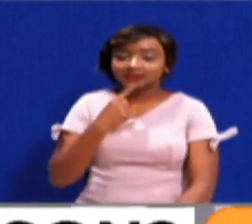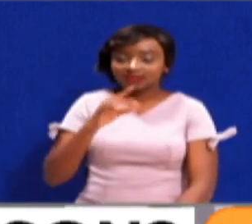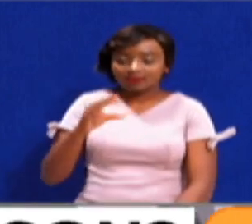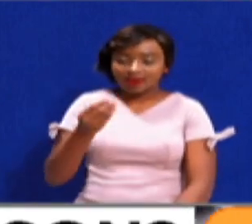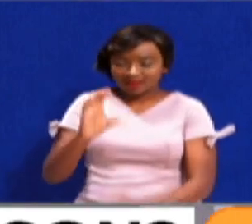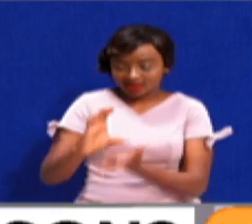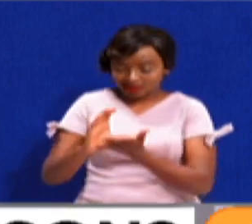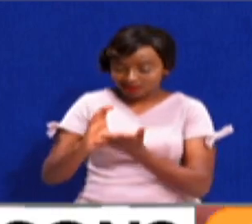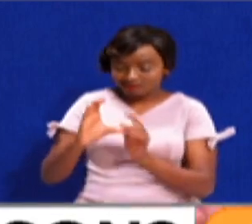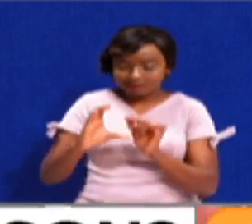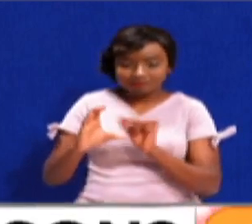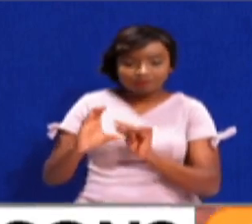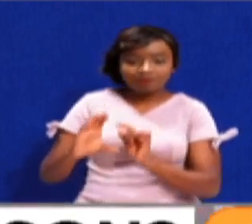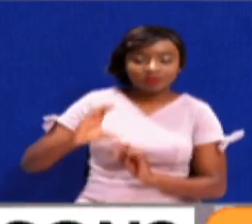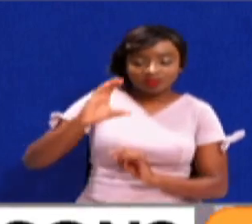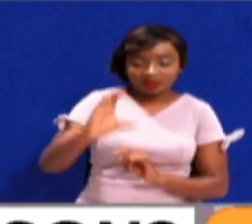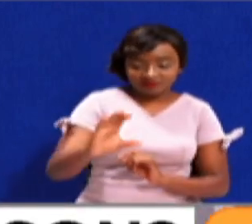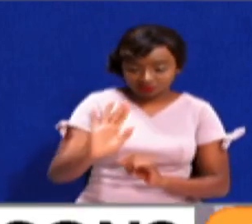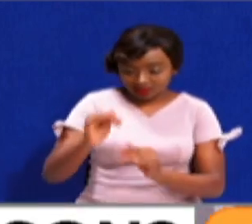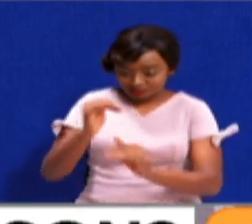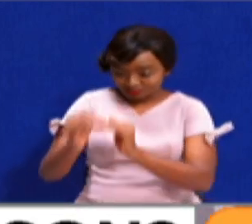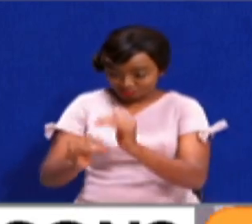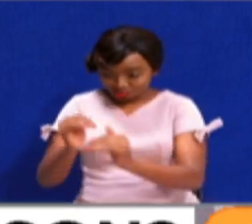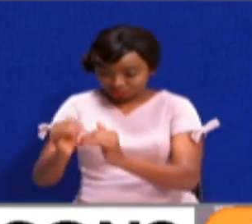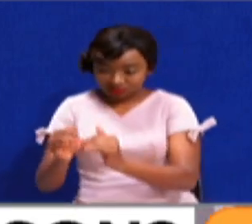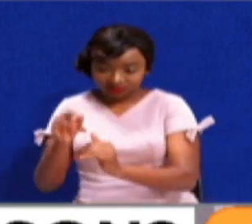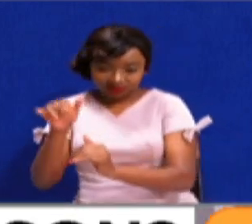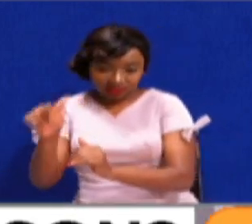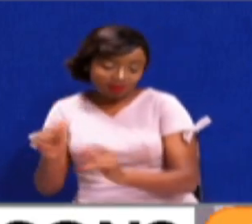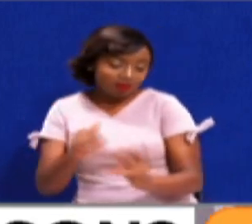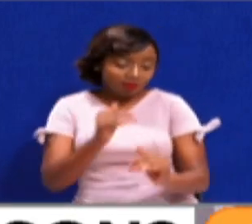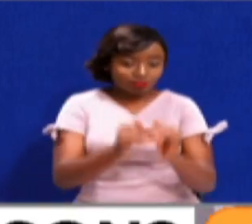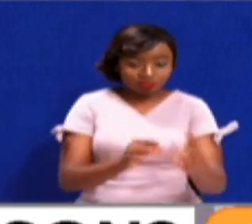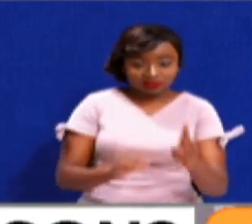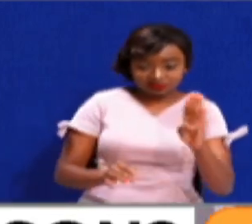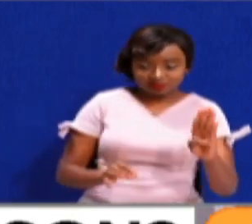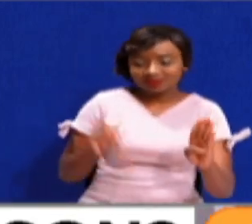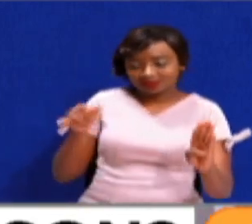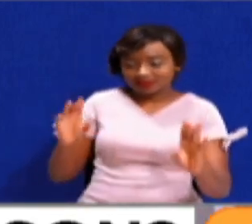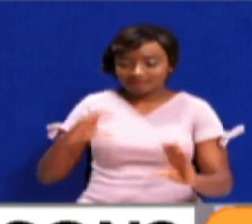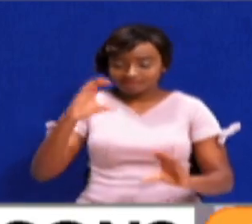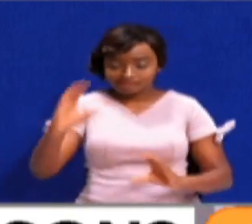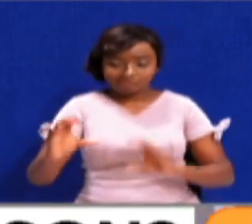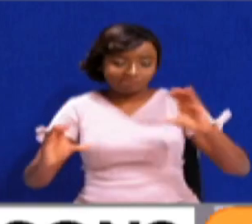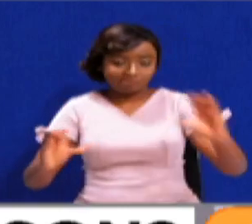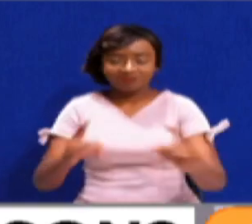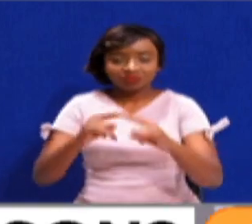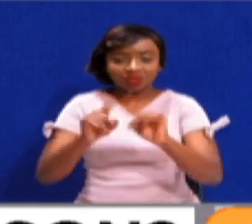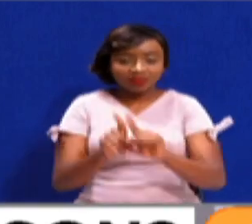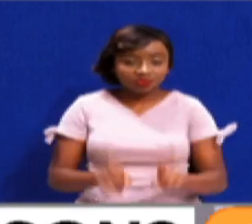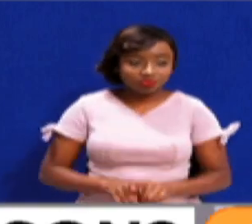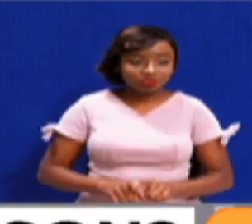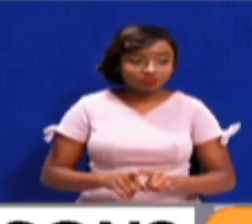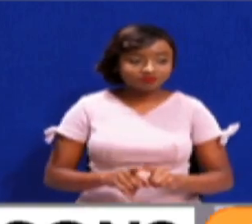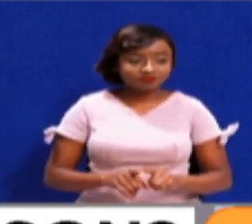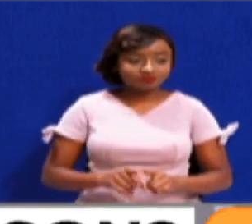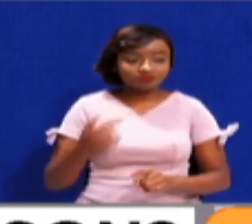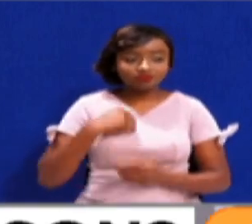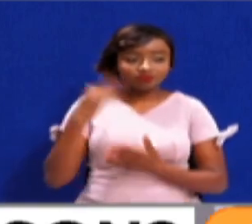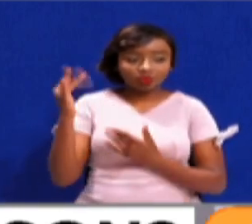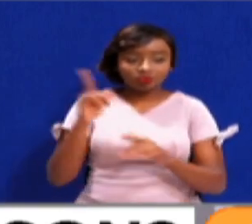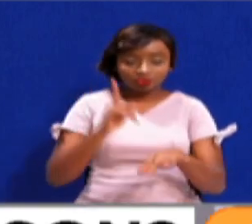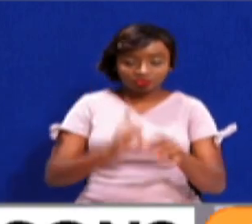to that formula A and a certain amount of money to formula B. Let's have that discussion. But ultimately, I hope